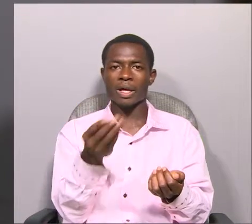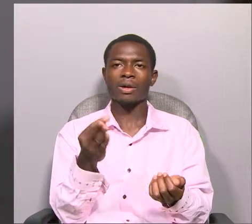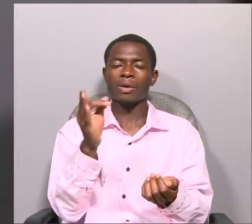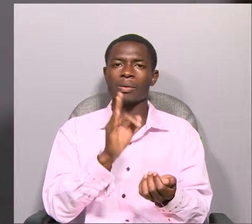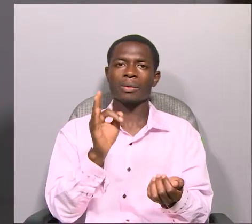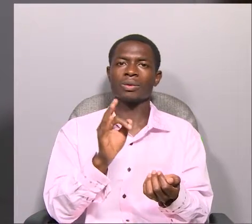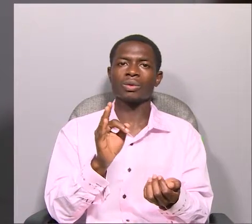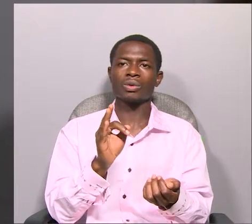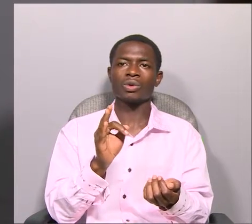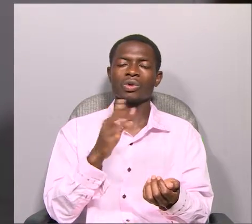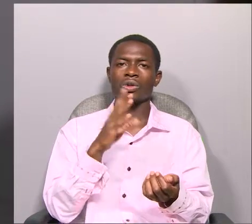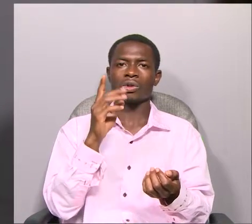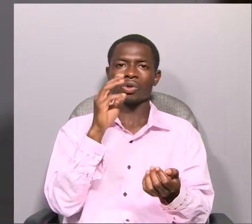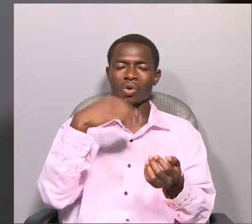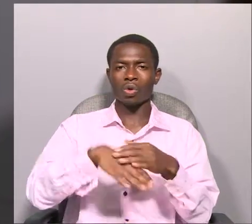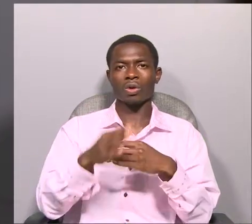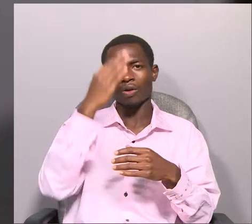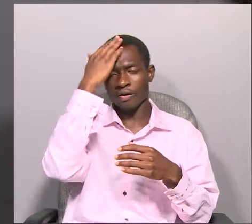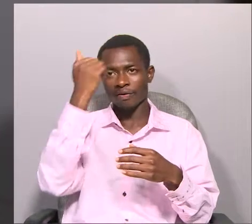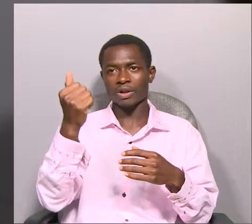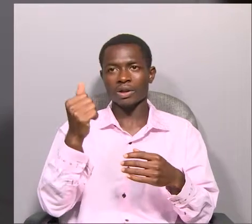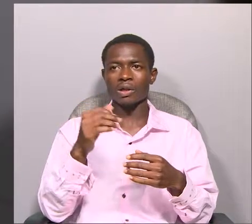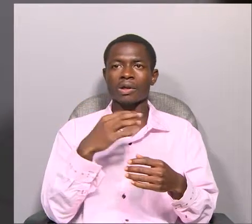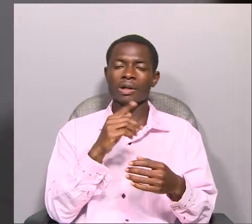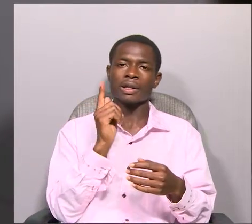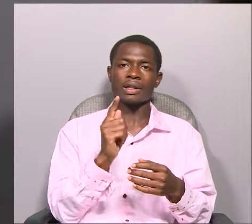are not able because of social circumstances to